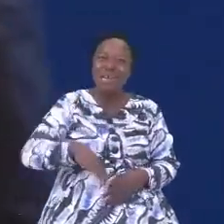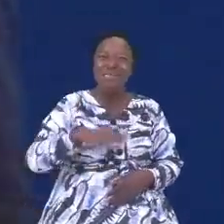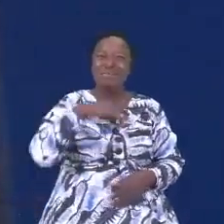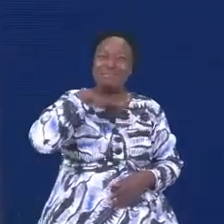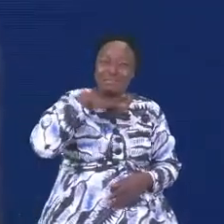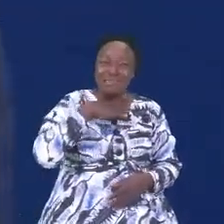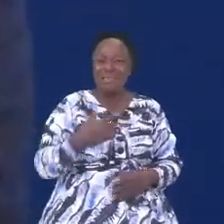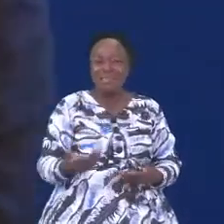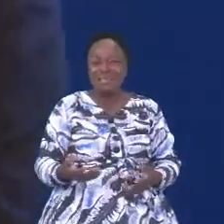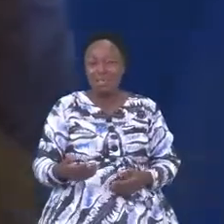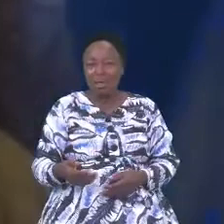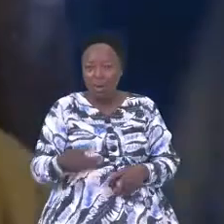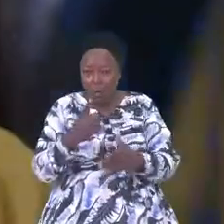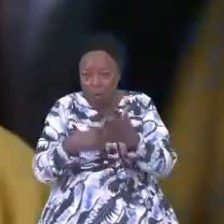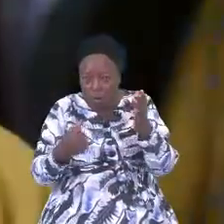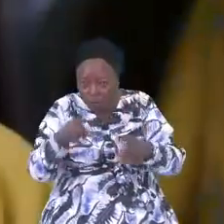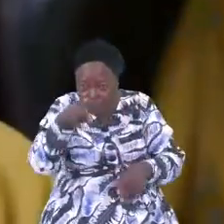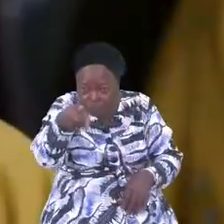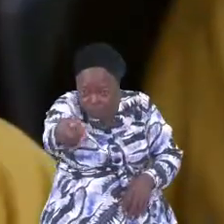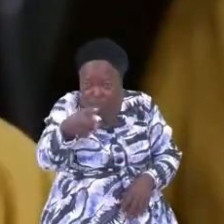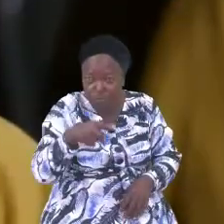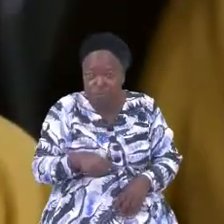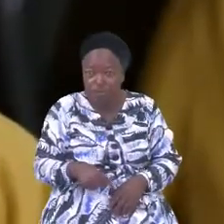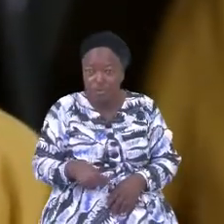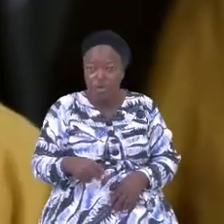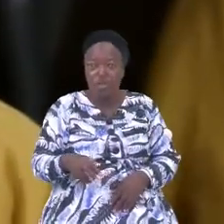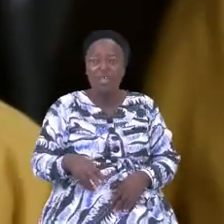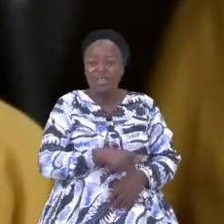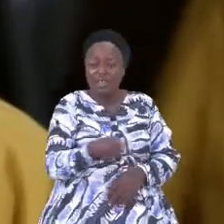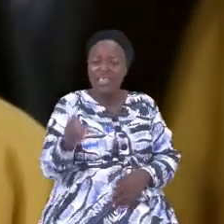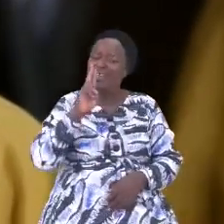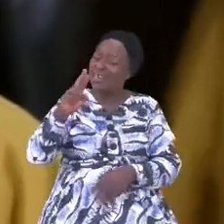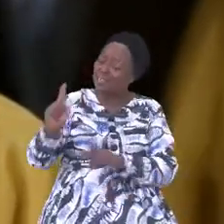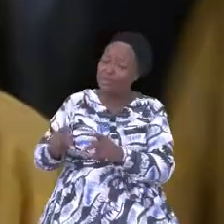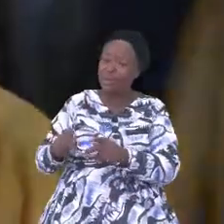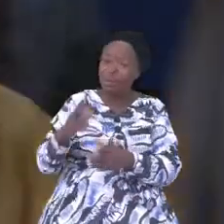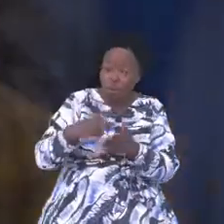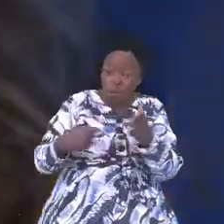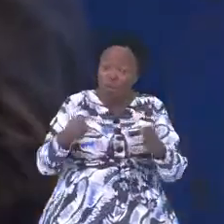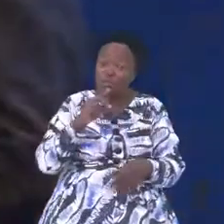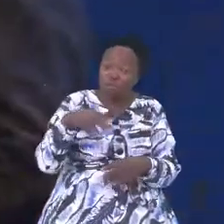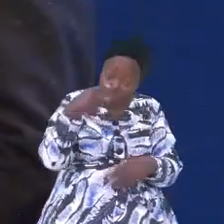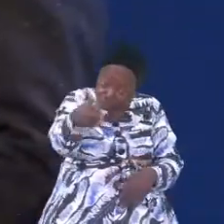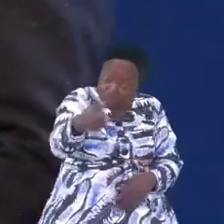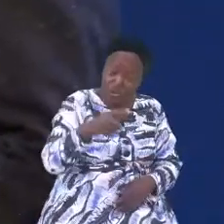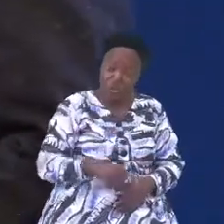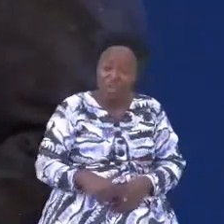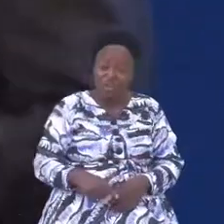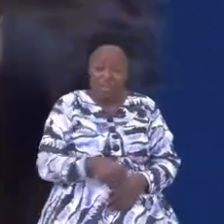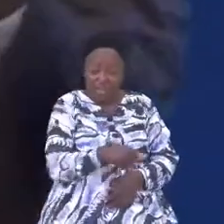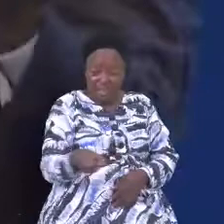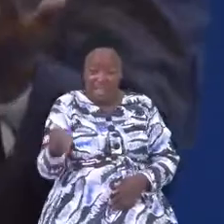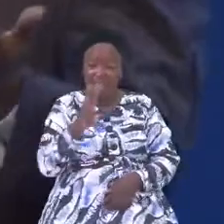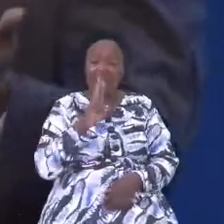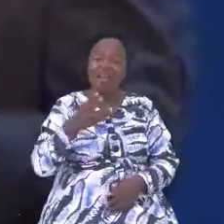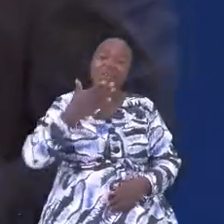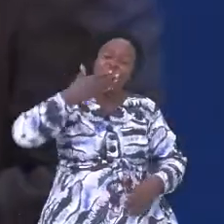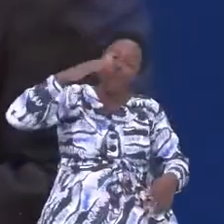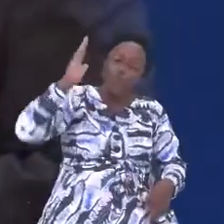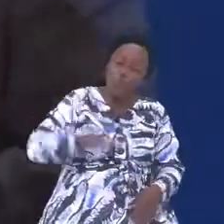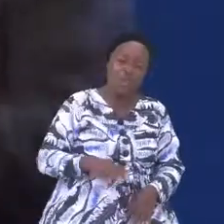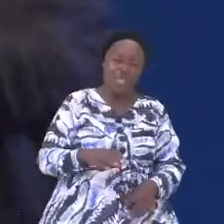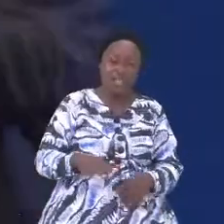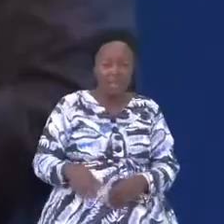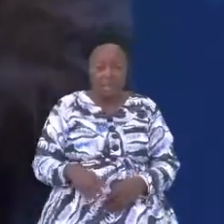you? They are bad. Who are the they? How about you? And they are wicked.